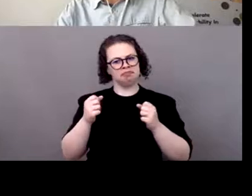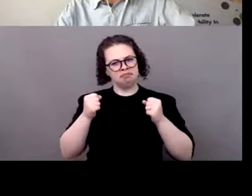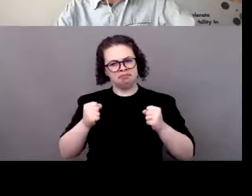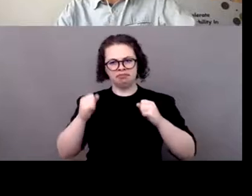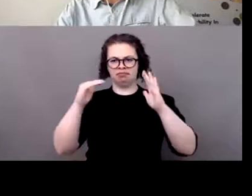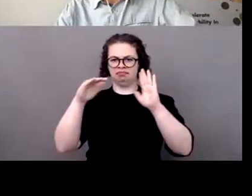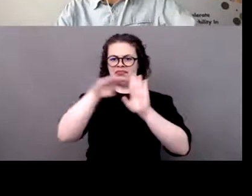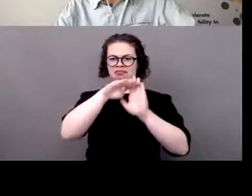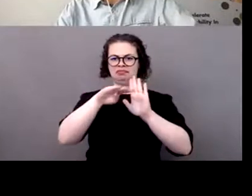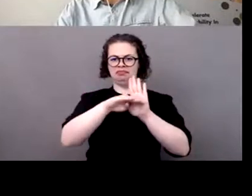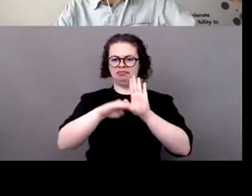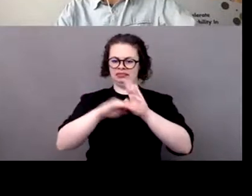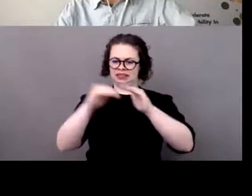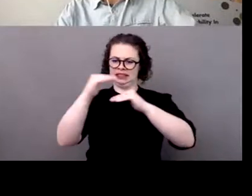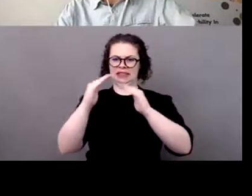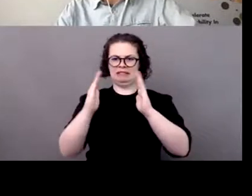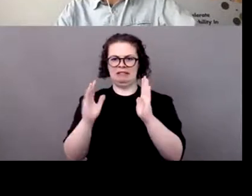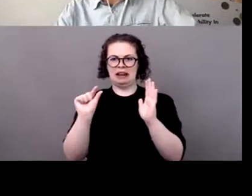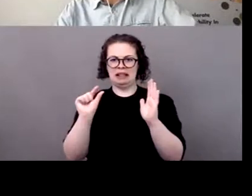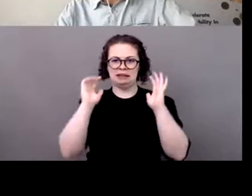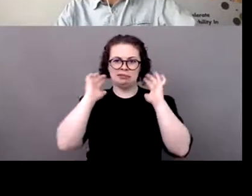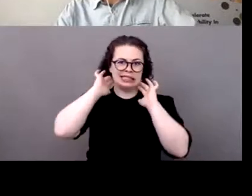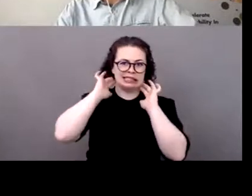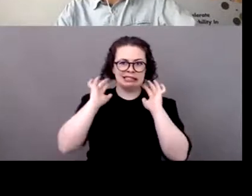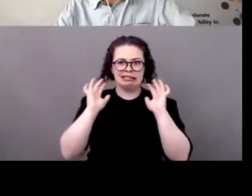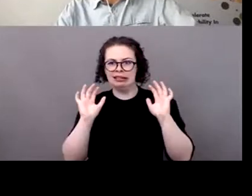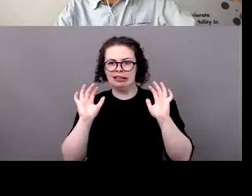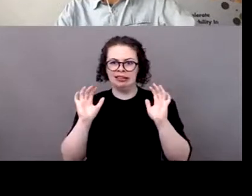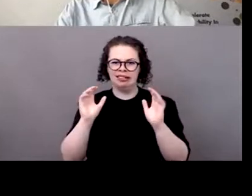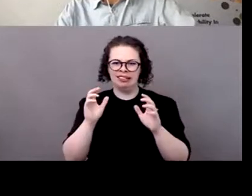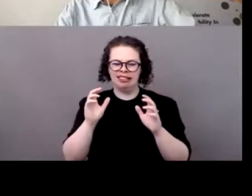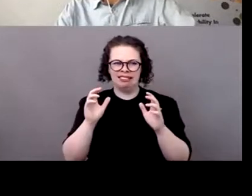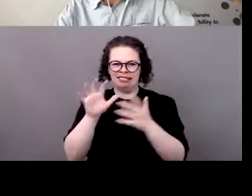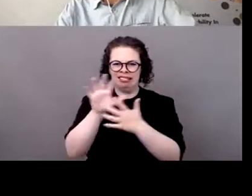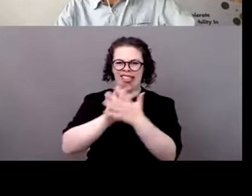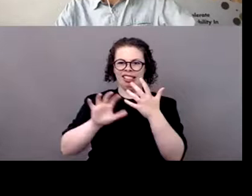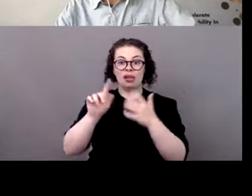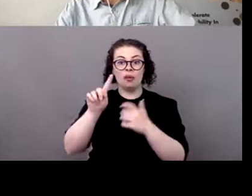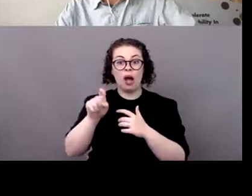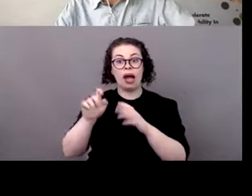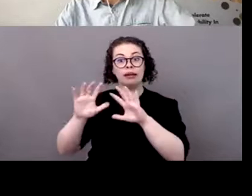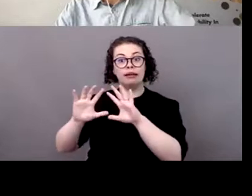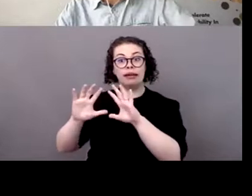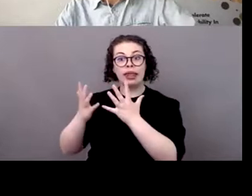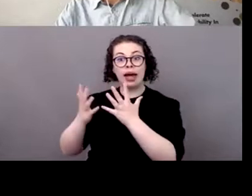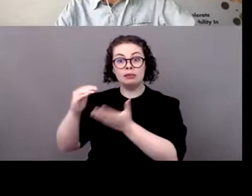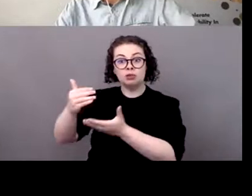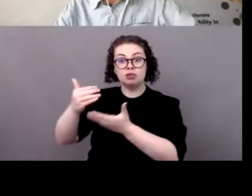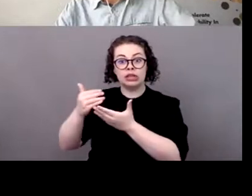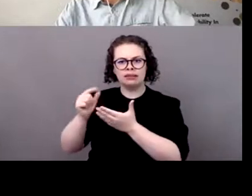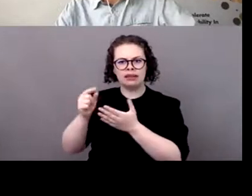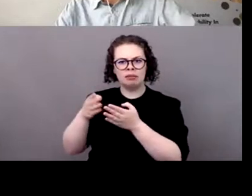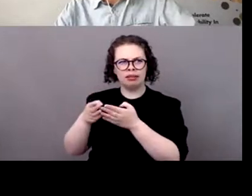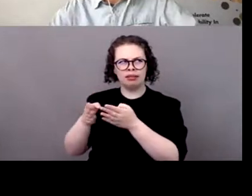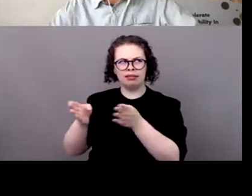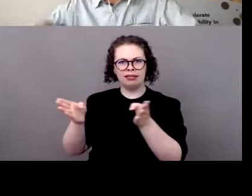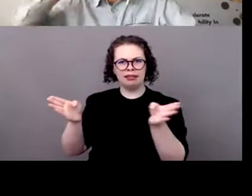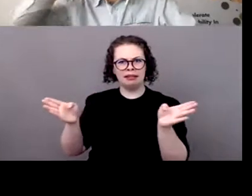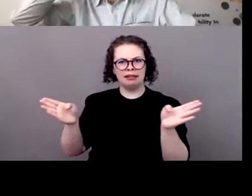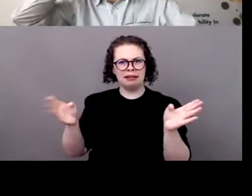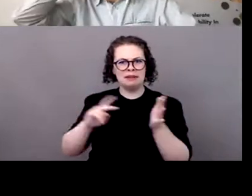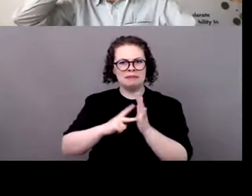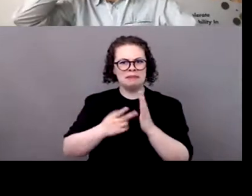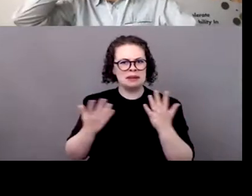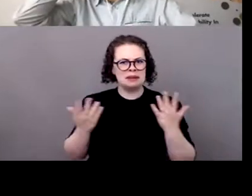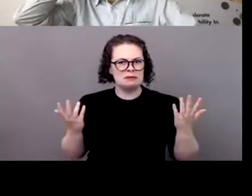the definitions do not really exist. And I mentioned the paper note from the ADEME,